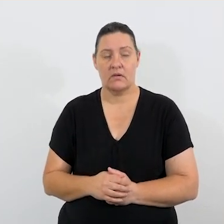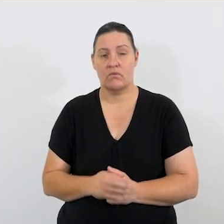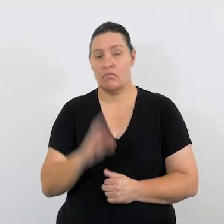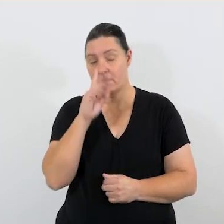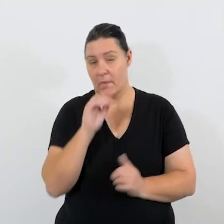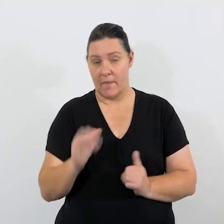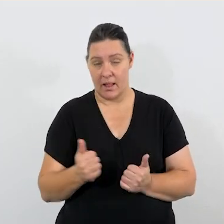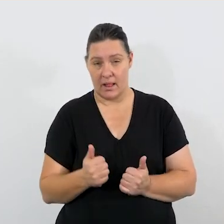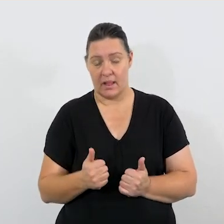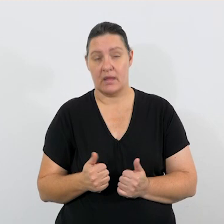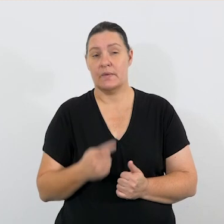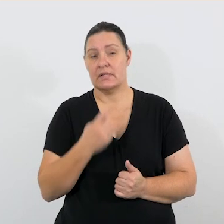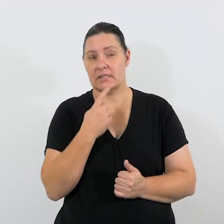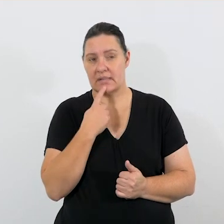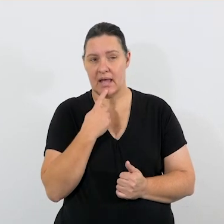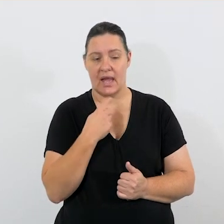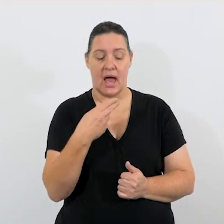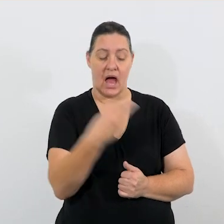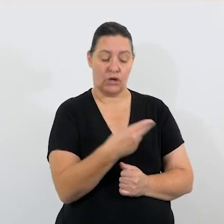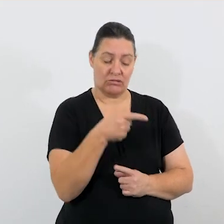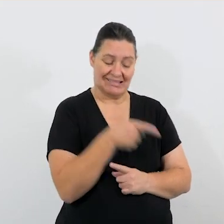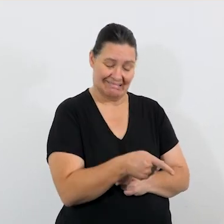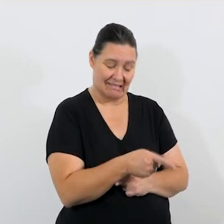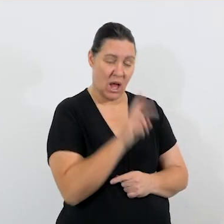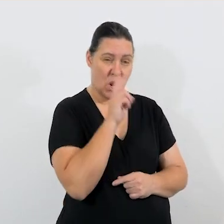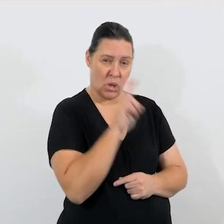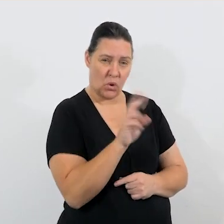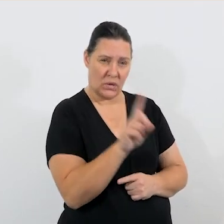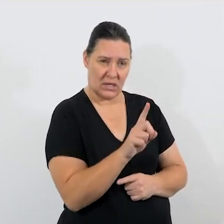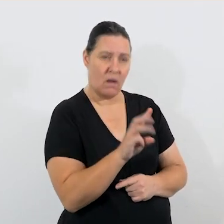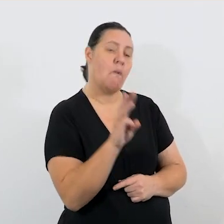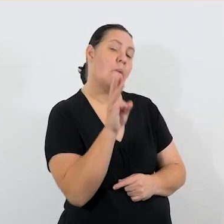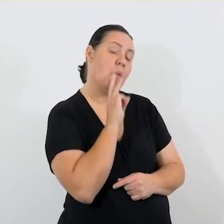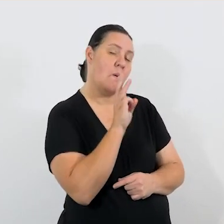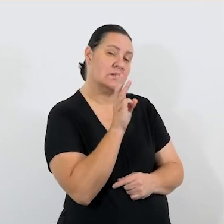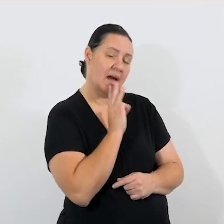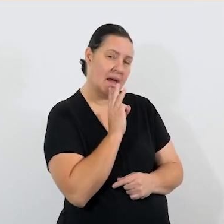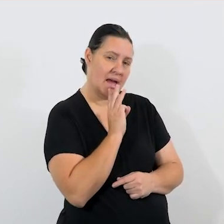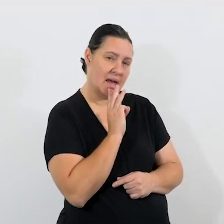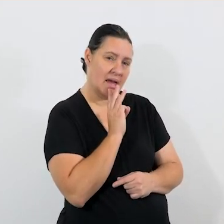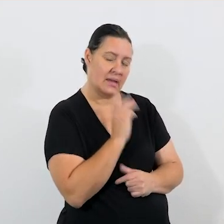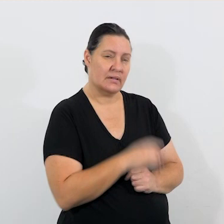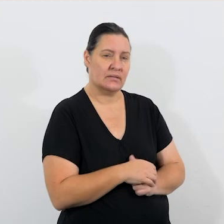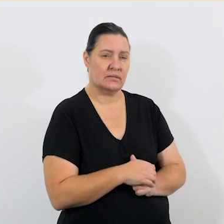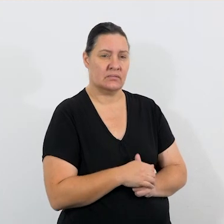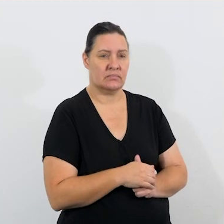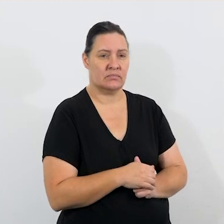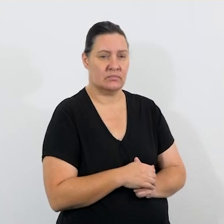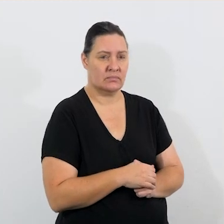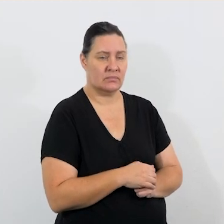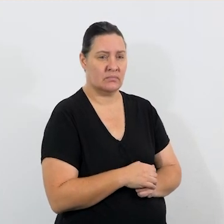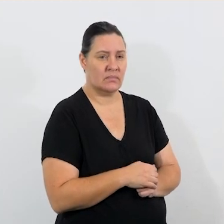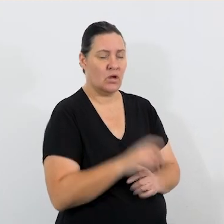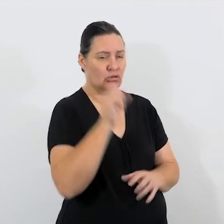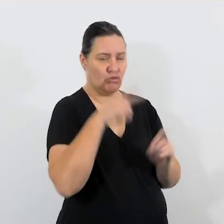If you recall very well, we said that the hydrosphere here, we look at the water. So in the question, we'll be